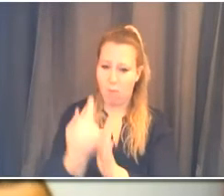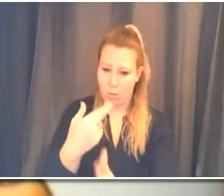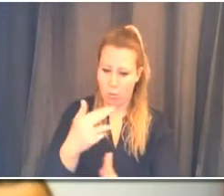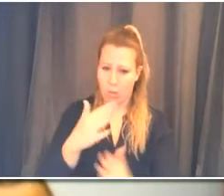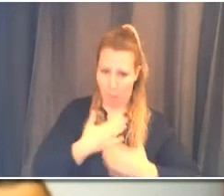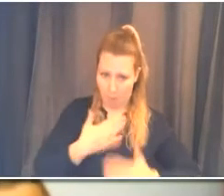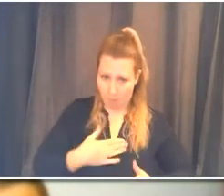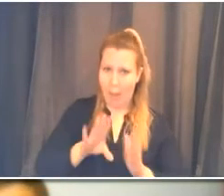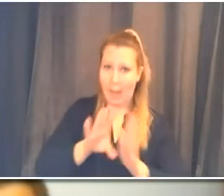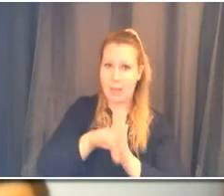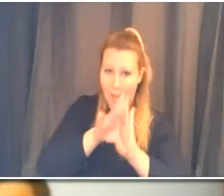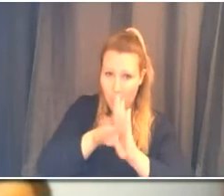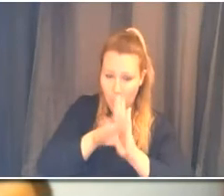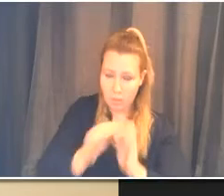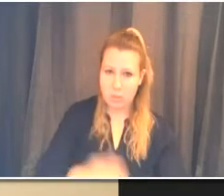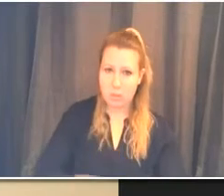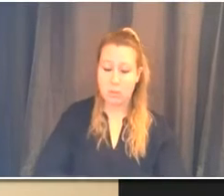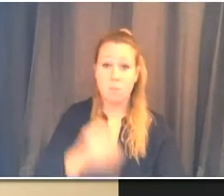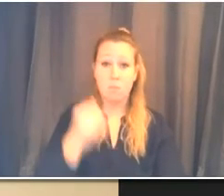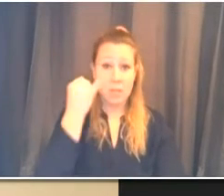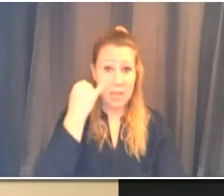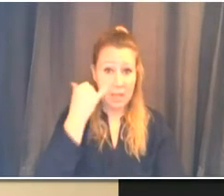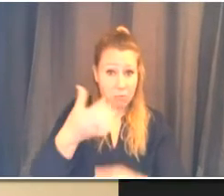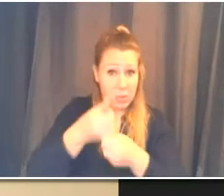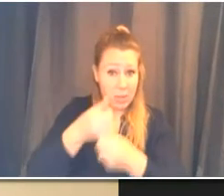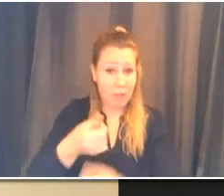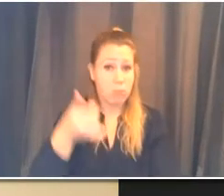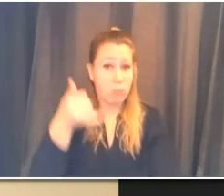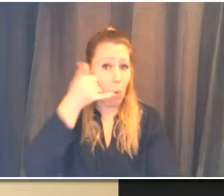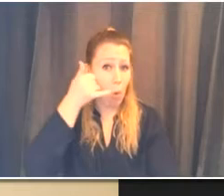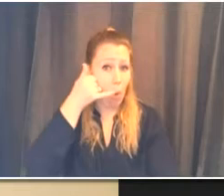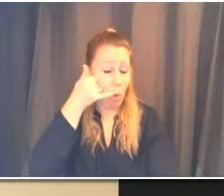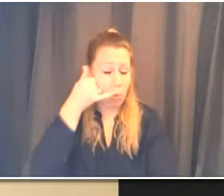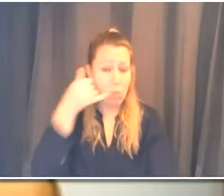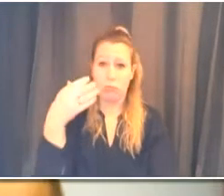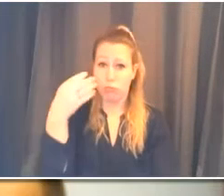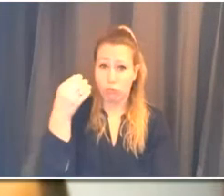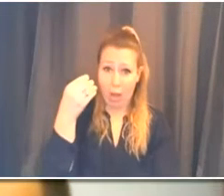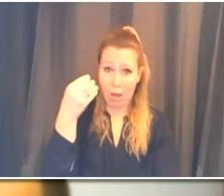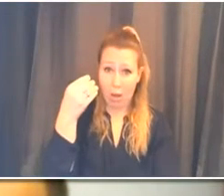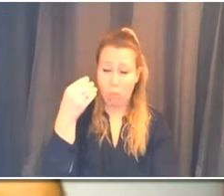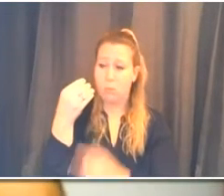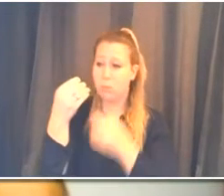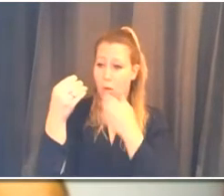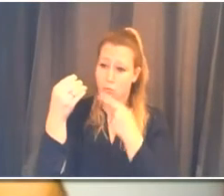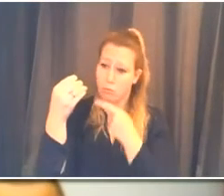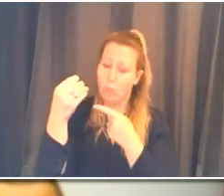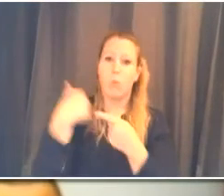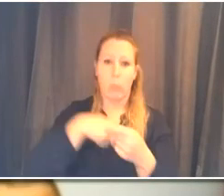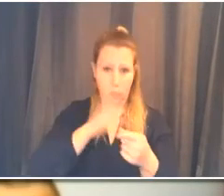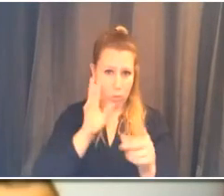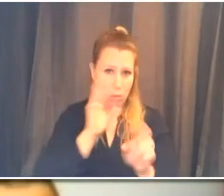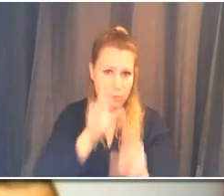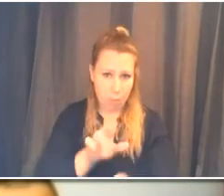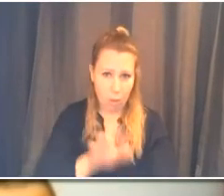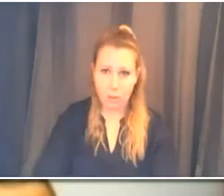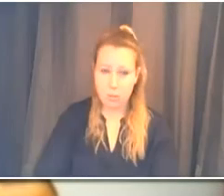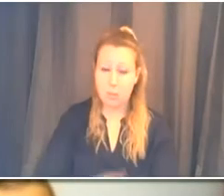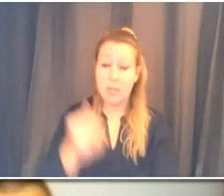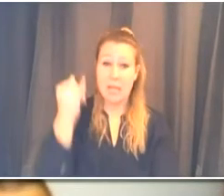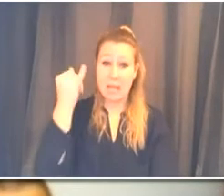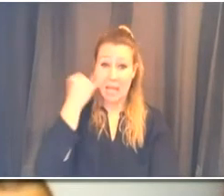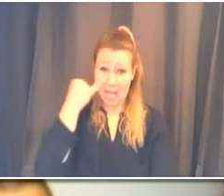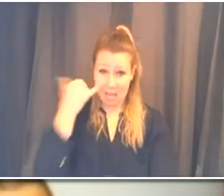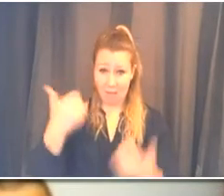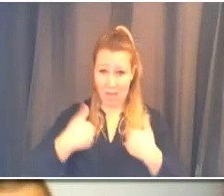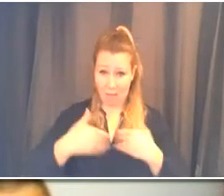crisis and to to sell this as if we somehow there are officers that are out sick and we're neglecting